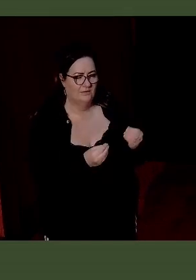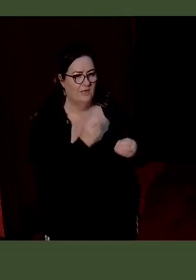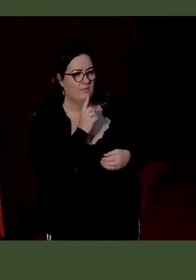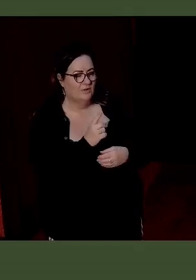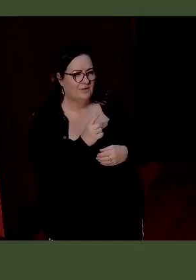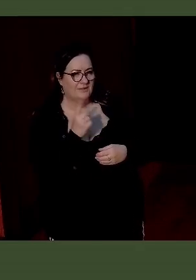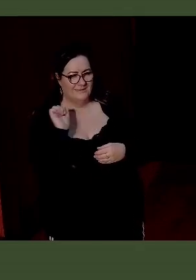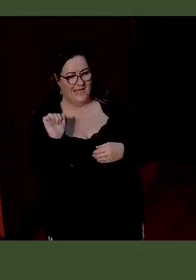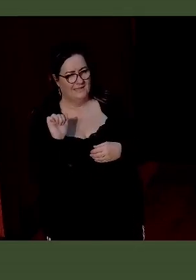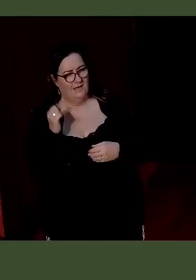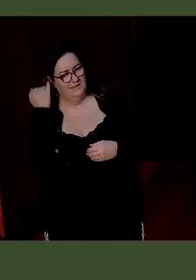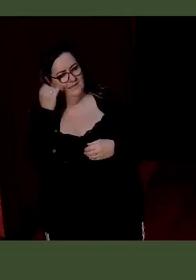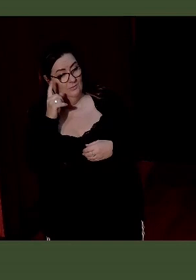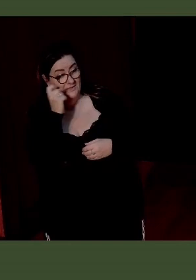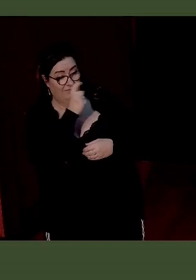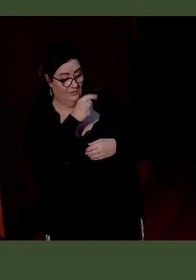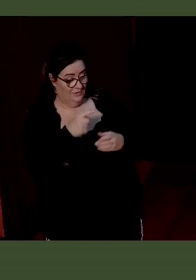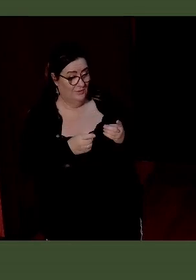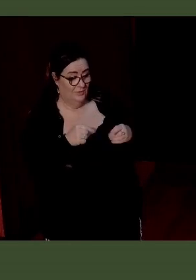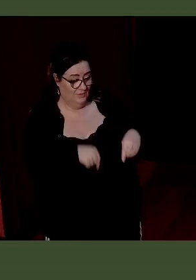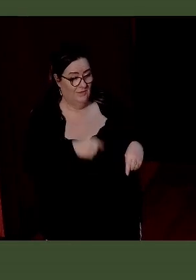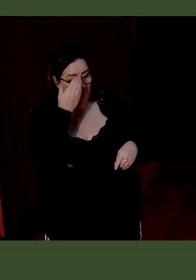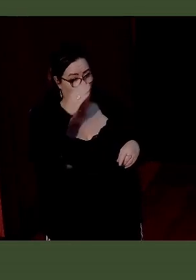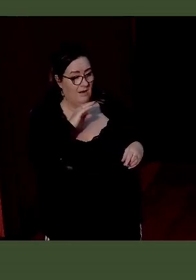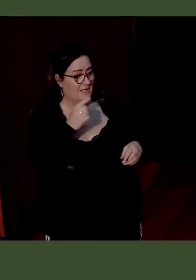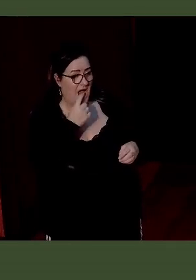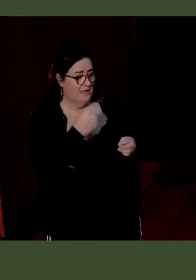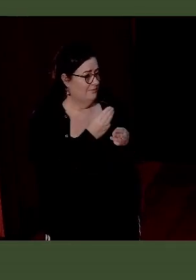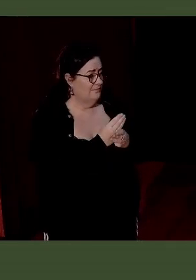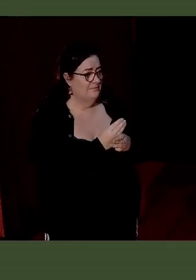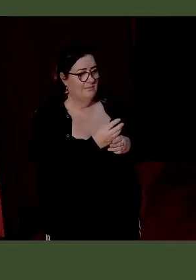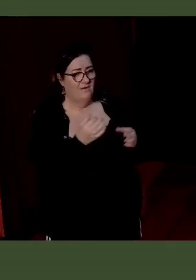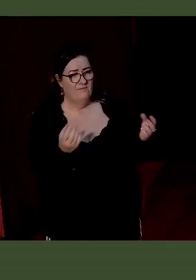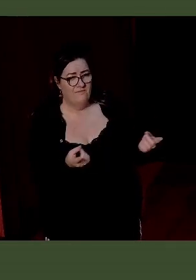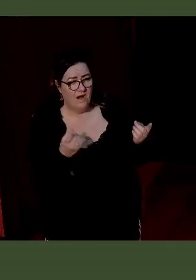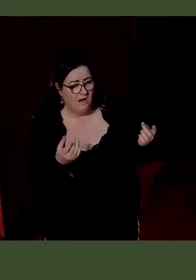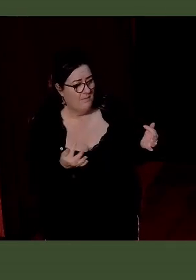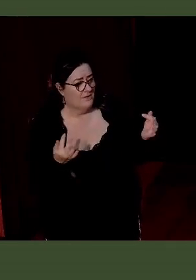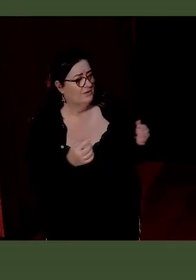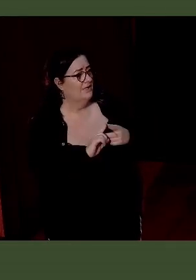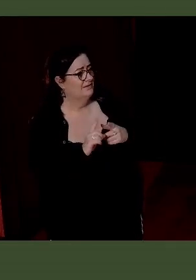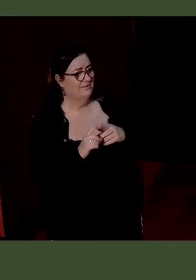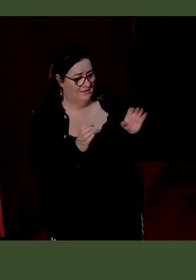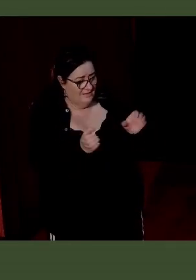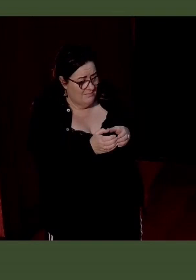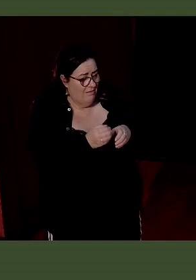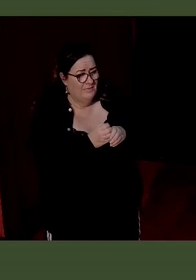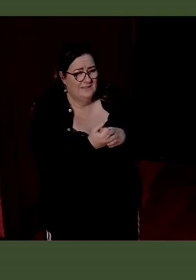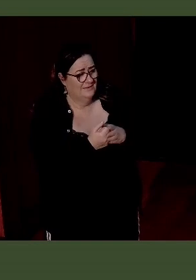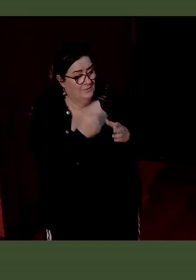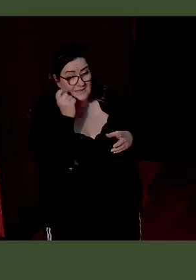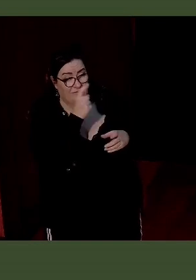difficult to deploy in an Irish free state, which was dominated by peasant farmers, relatives assisting and small